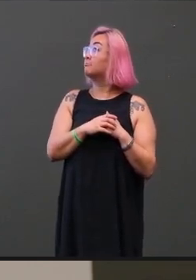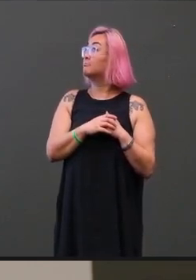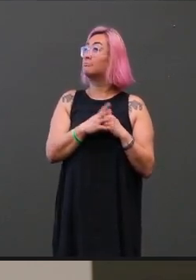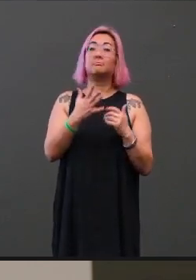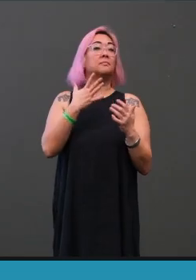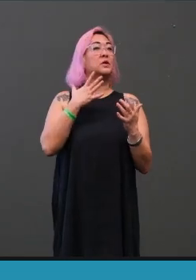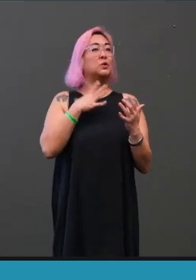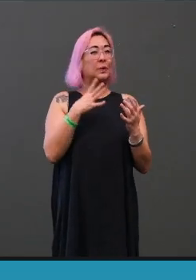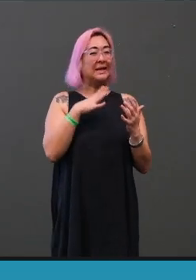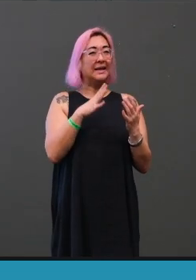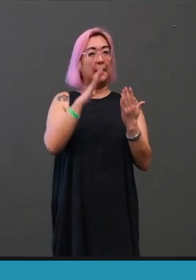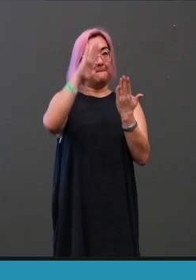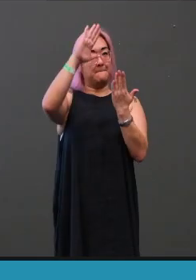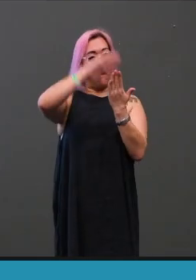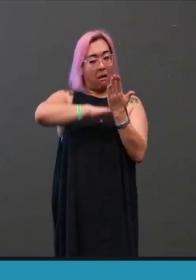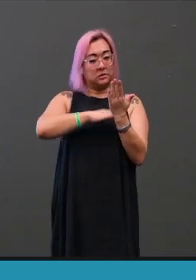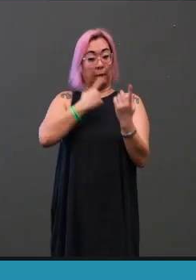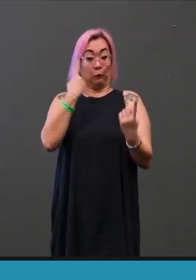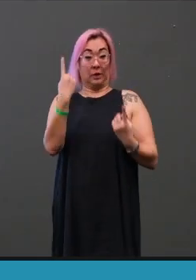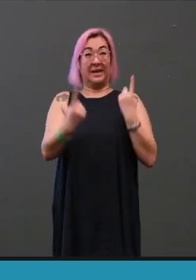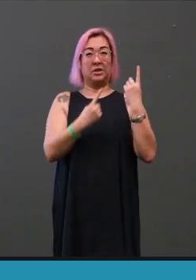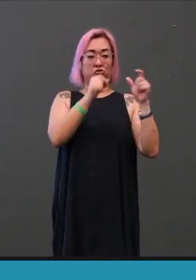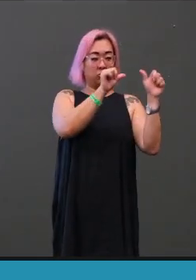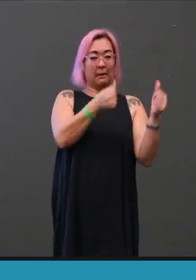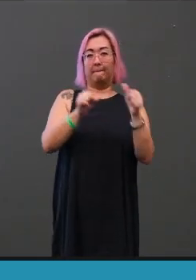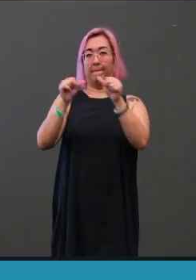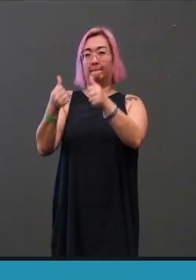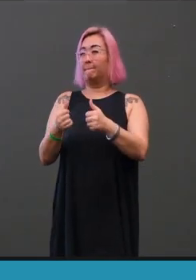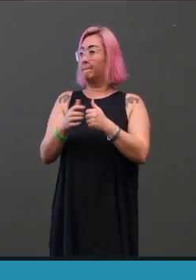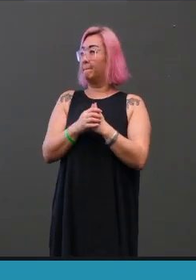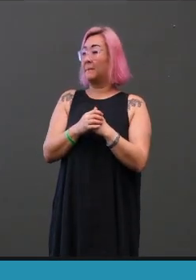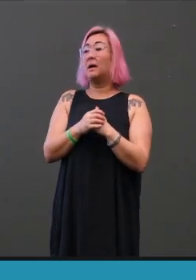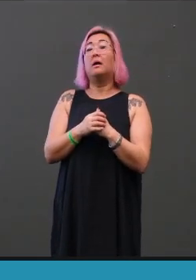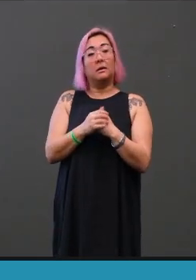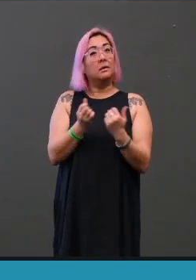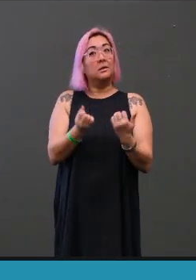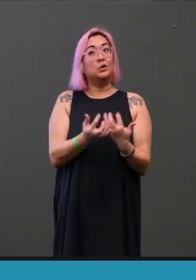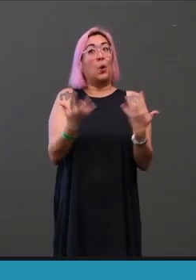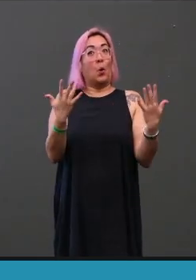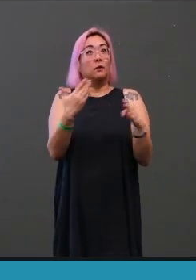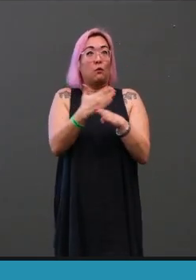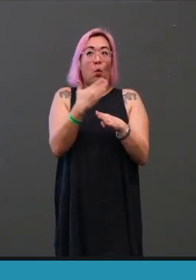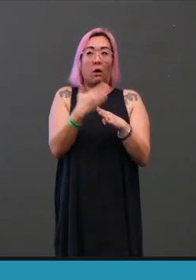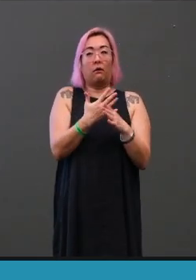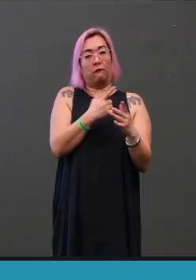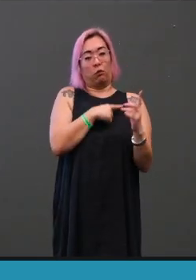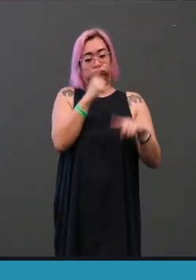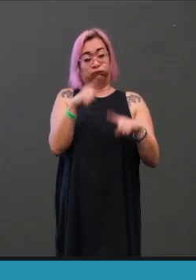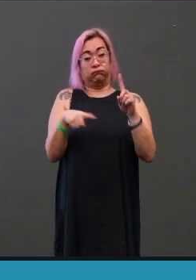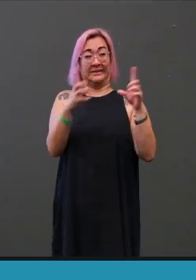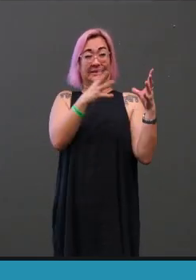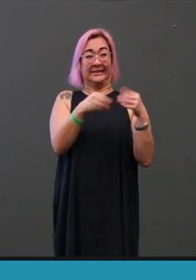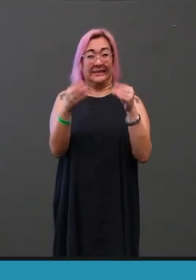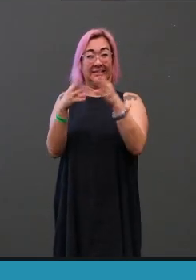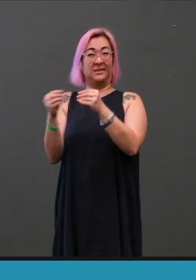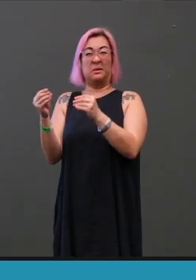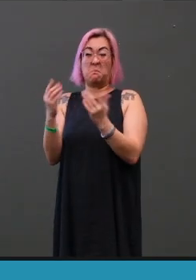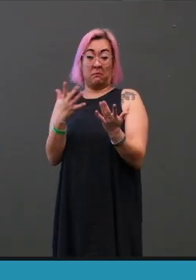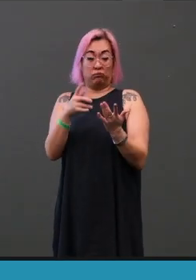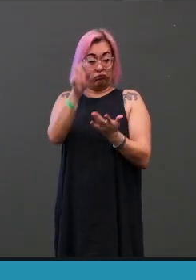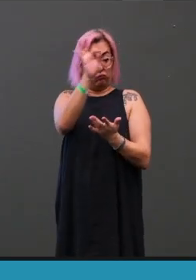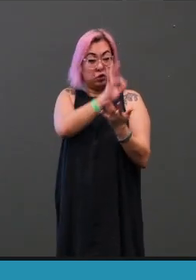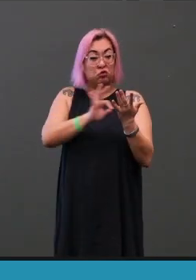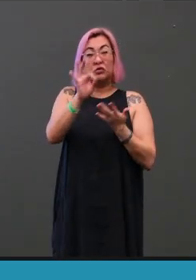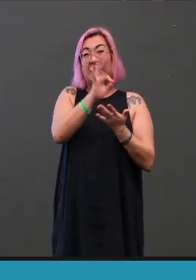had. And though that's a bunch of work, because we had a bunch of different scenes, it's actually pretty easy to create these. I did it myself. We didn't need